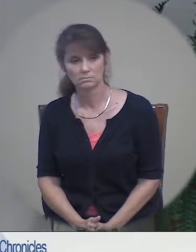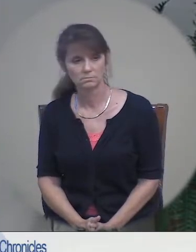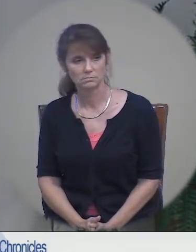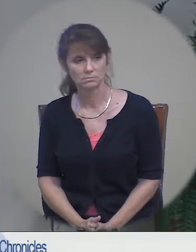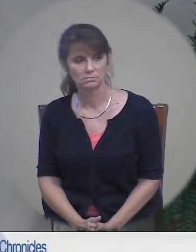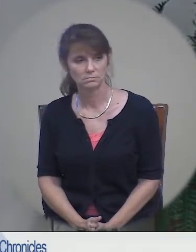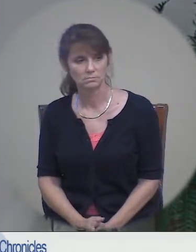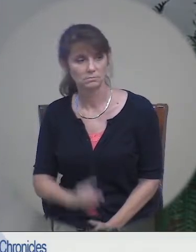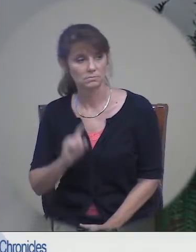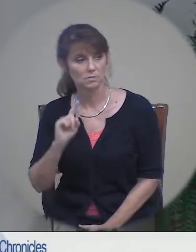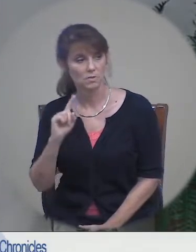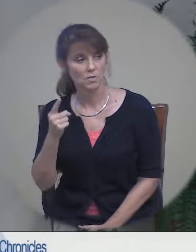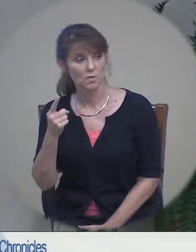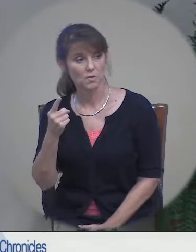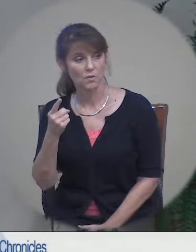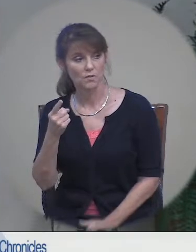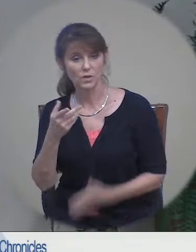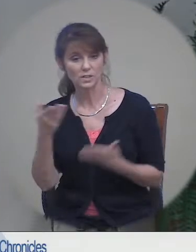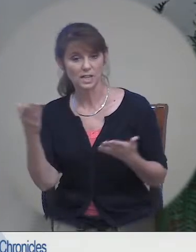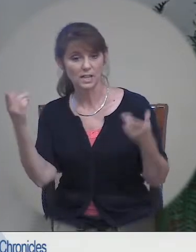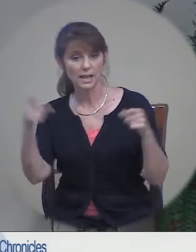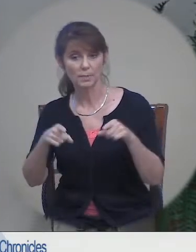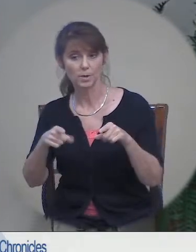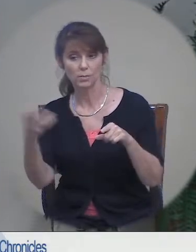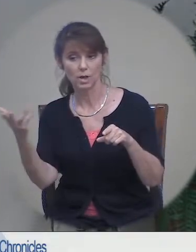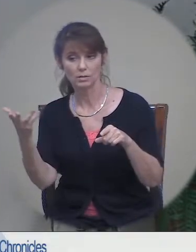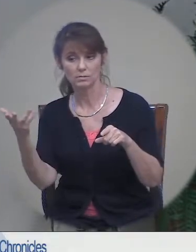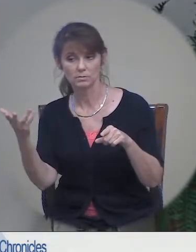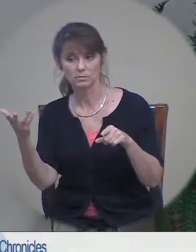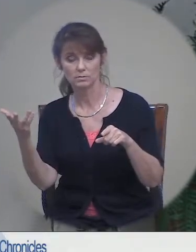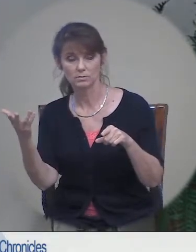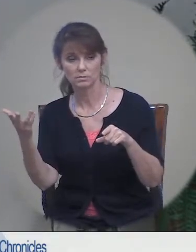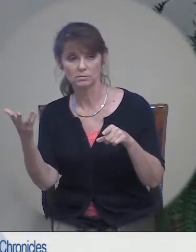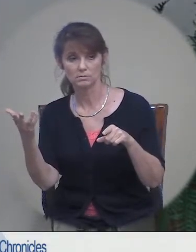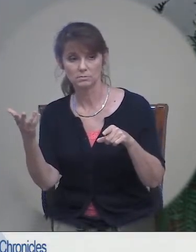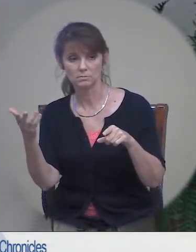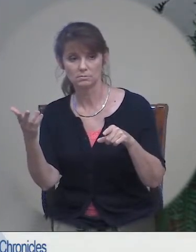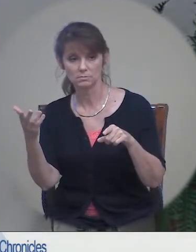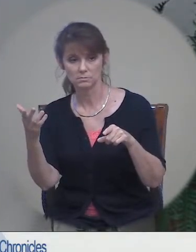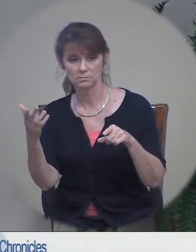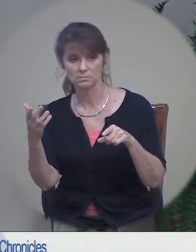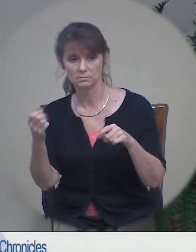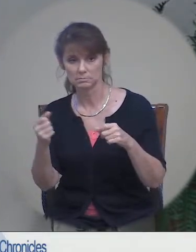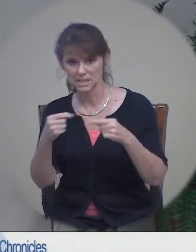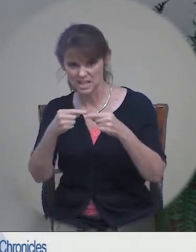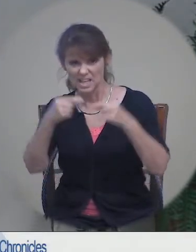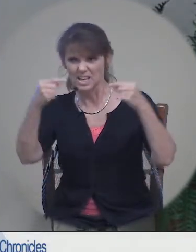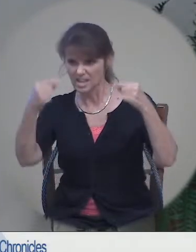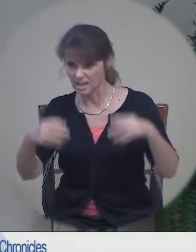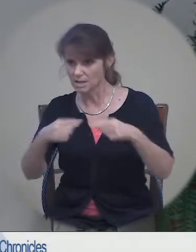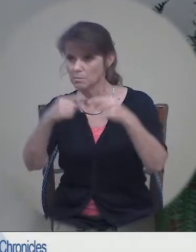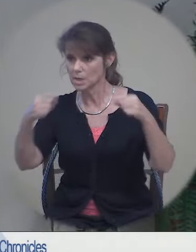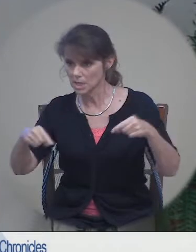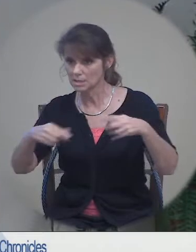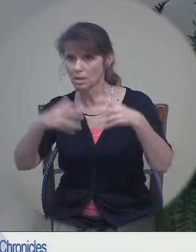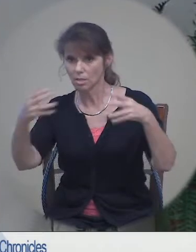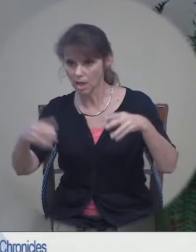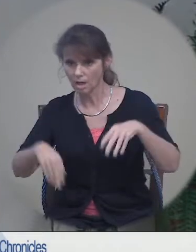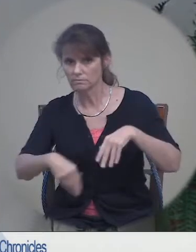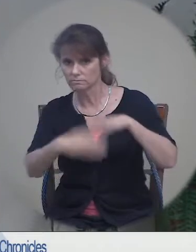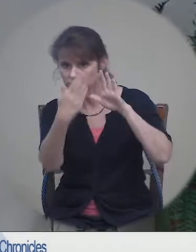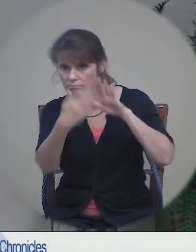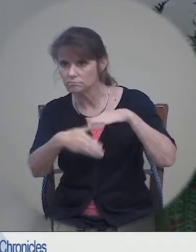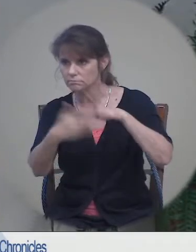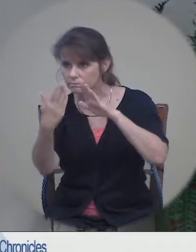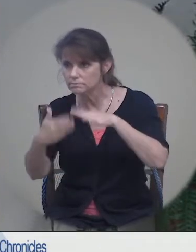What's the first thing we need to know about him and his rule? Is it the fact he's facing lots of enemies? What's the very first thing we're focused